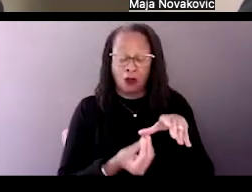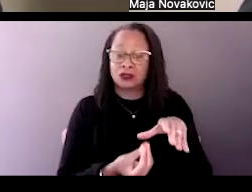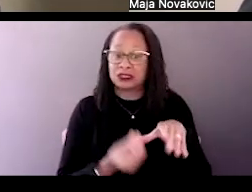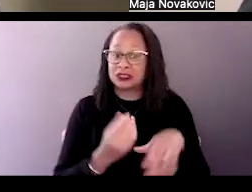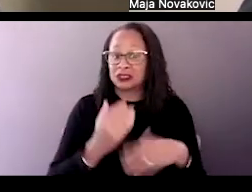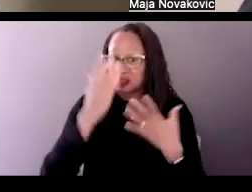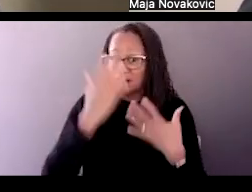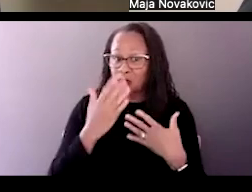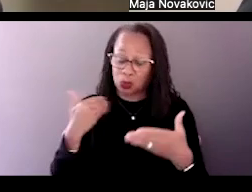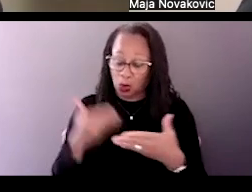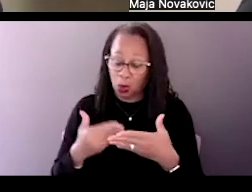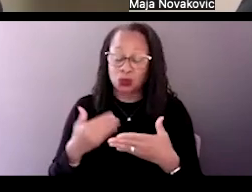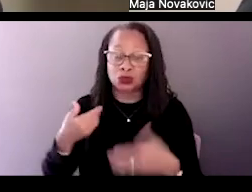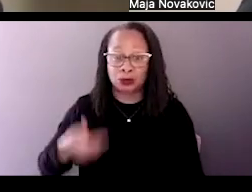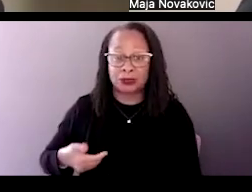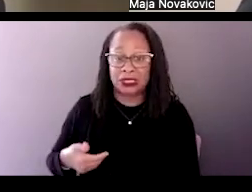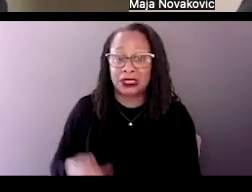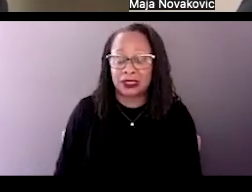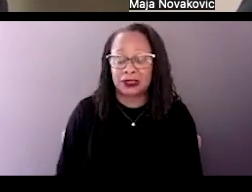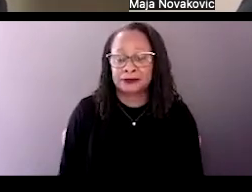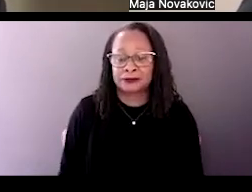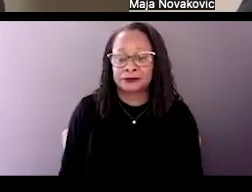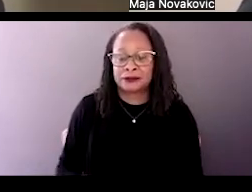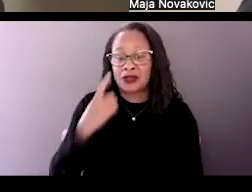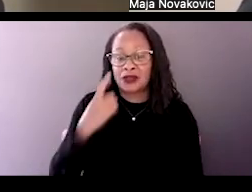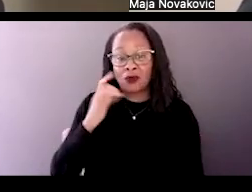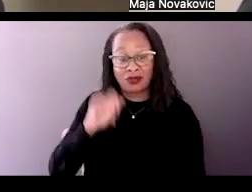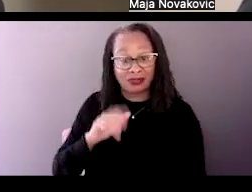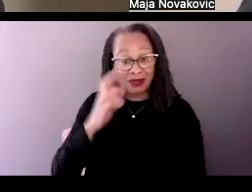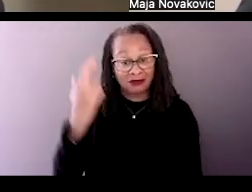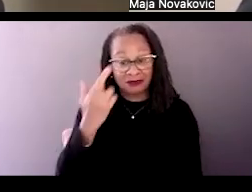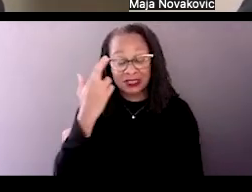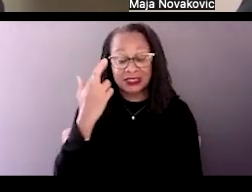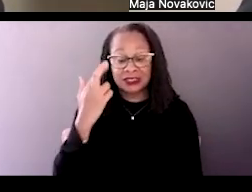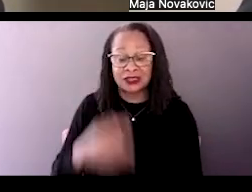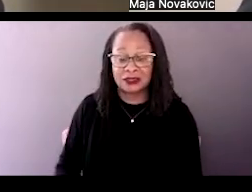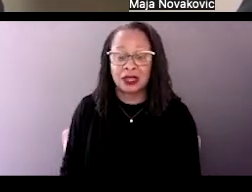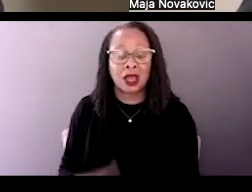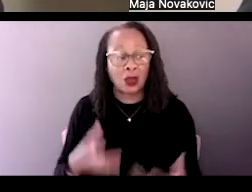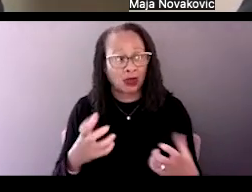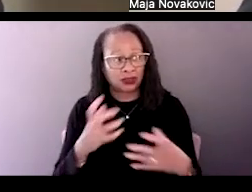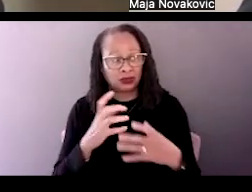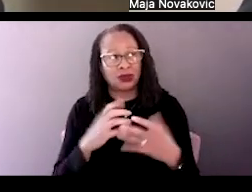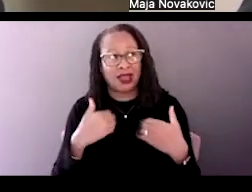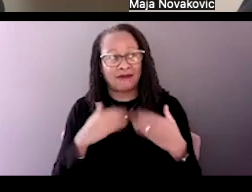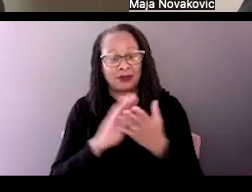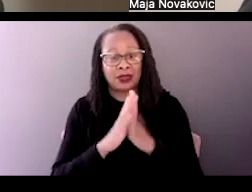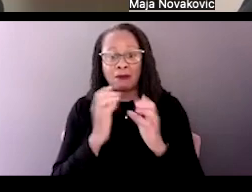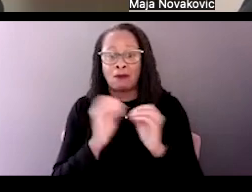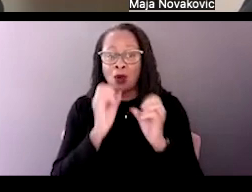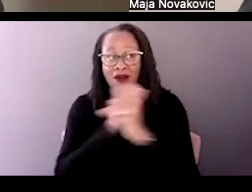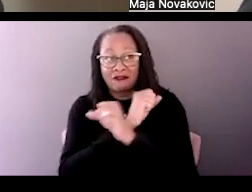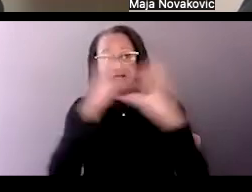unfortunately close to me, and for that reason, I dare to visualize it. I met